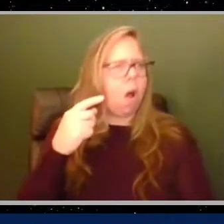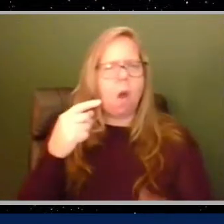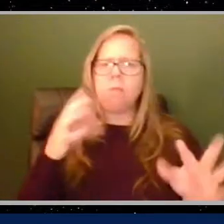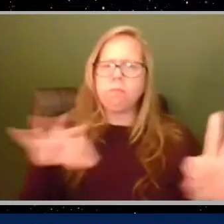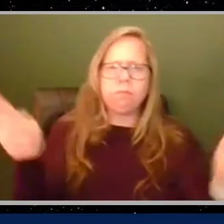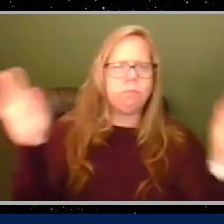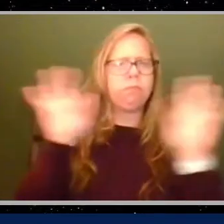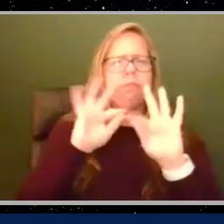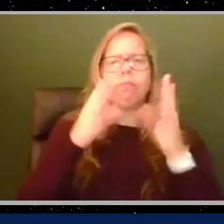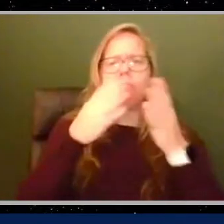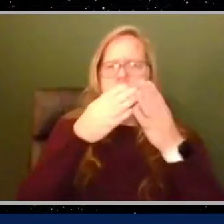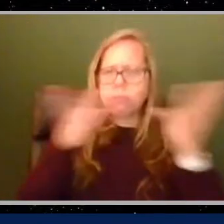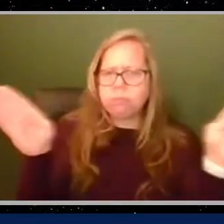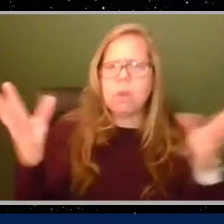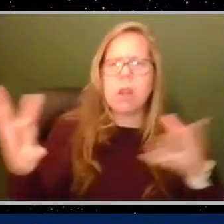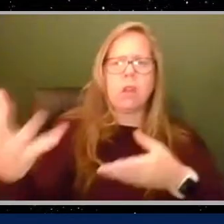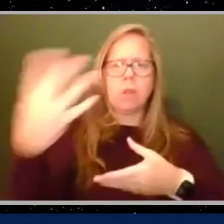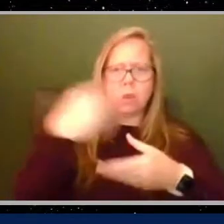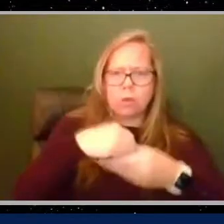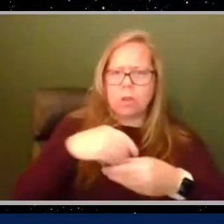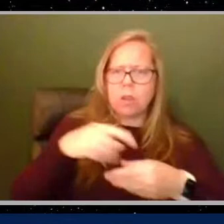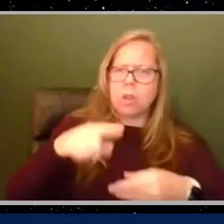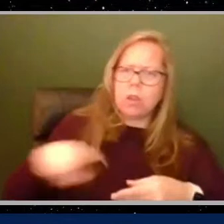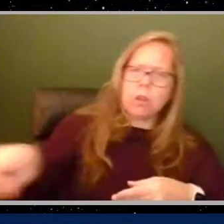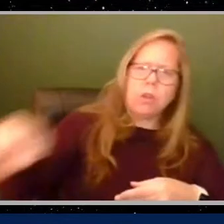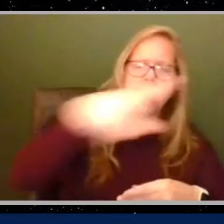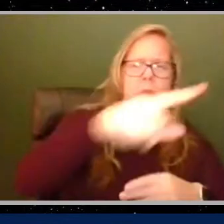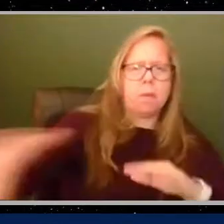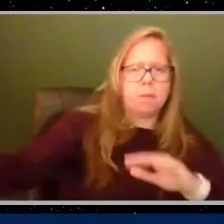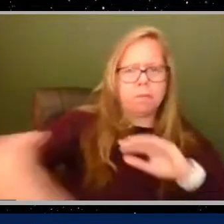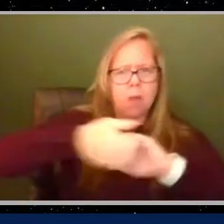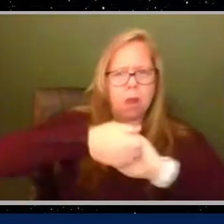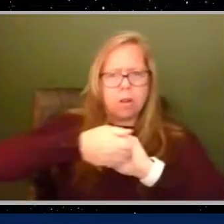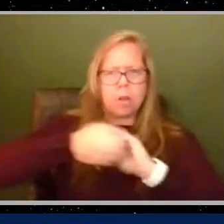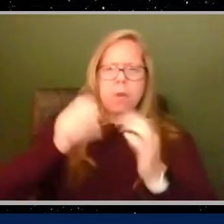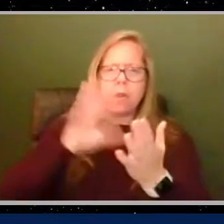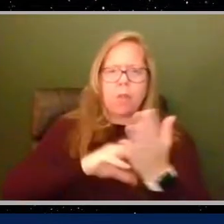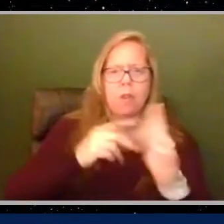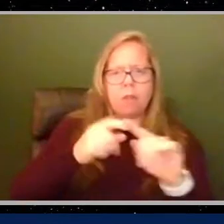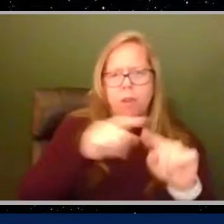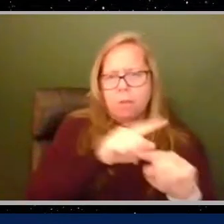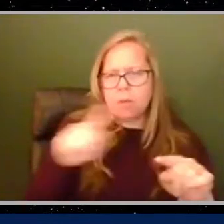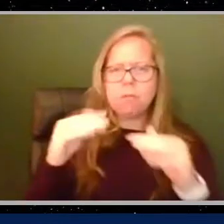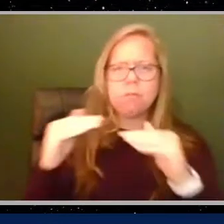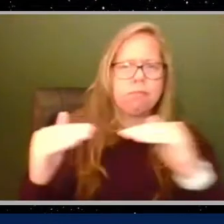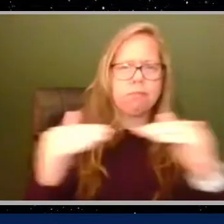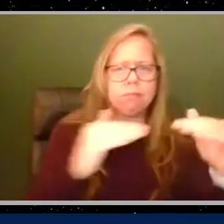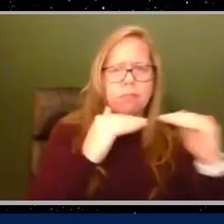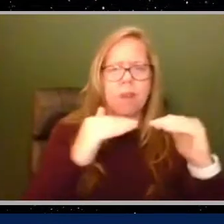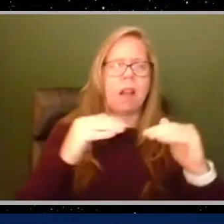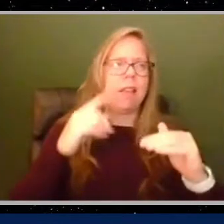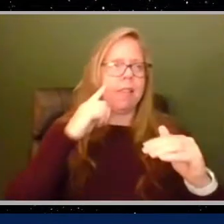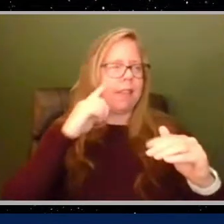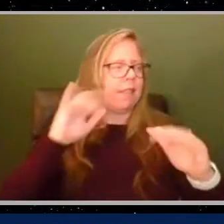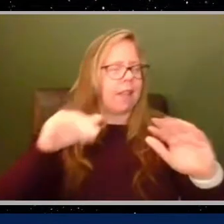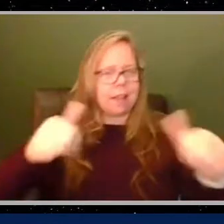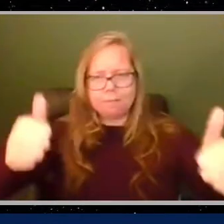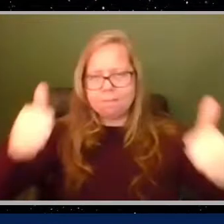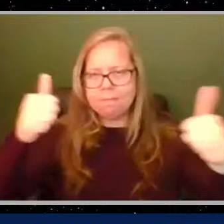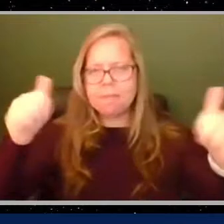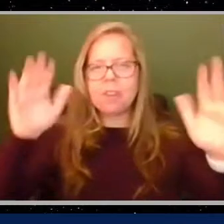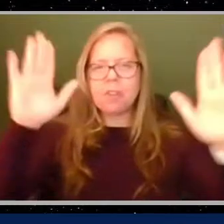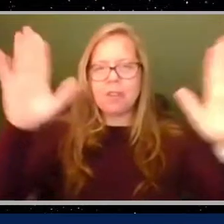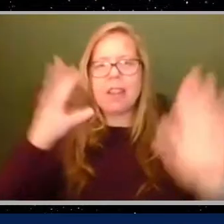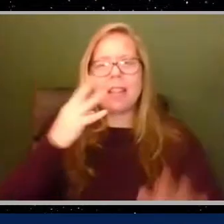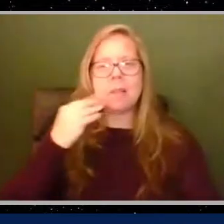as possible, you guys are our partners, we want to, kind of learn from you as well, then hey, that's a pretty rocking experience. But